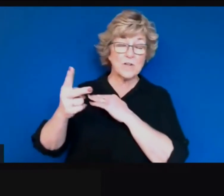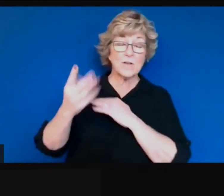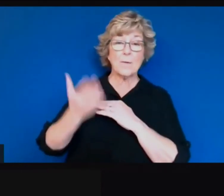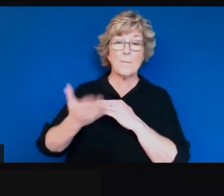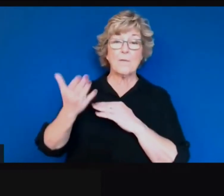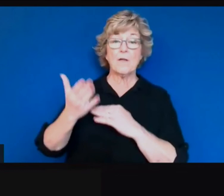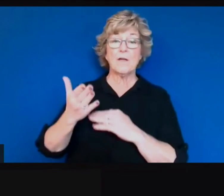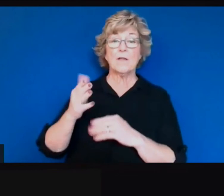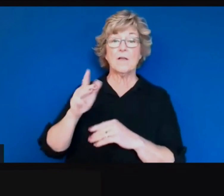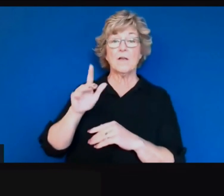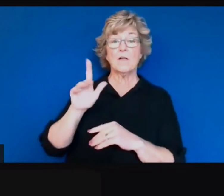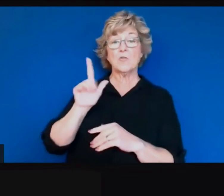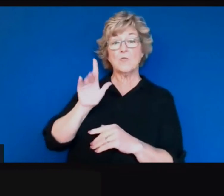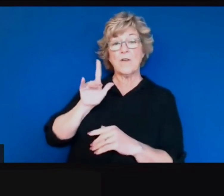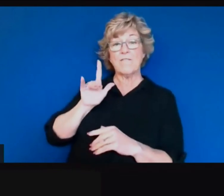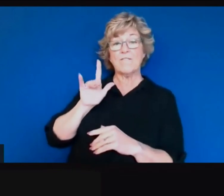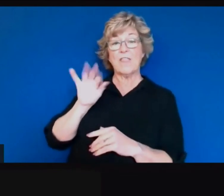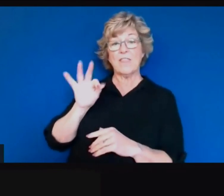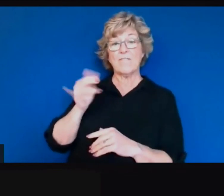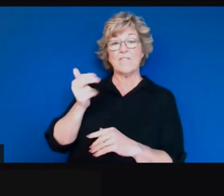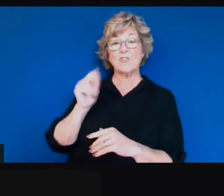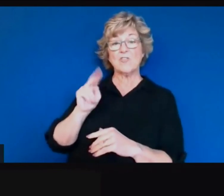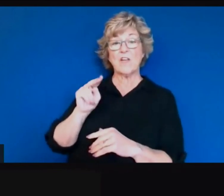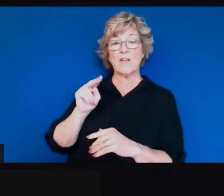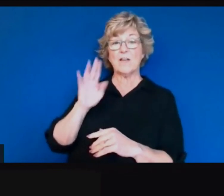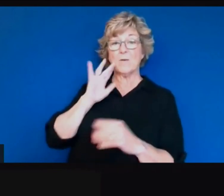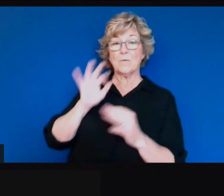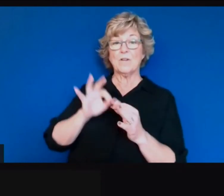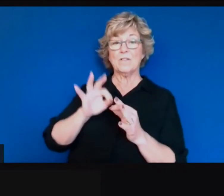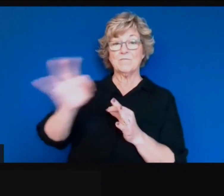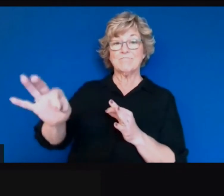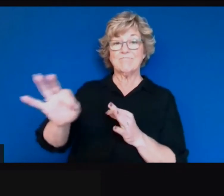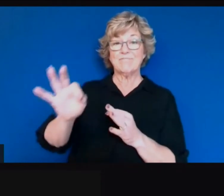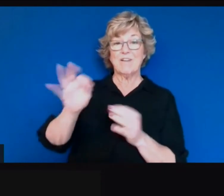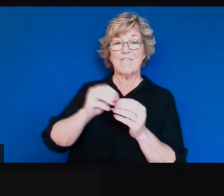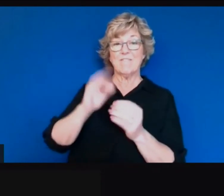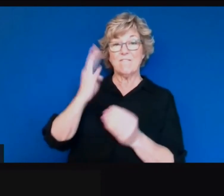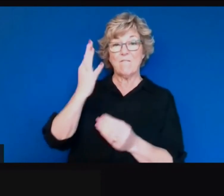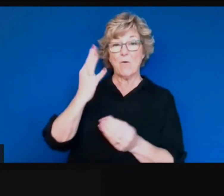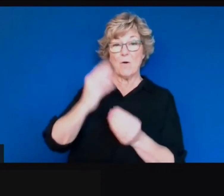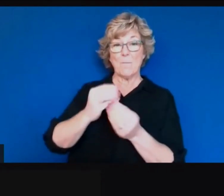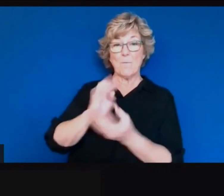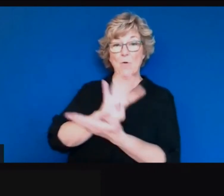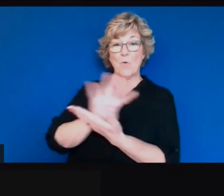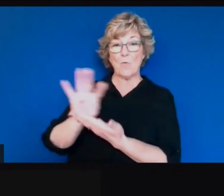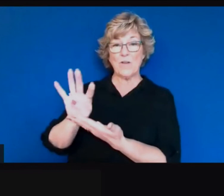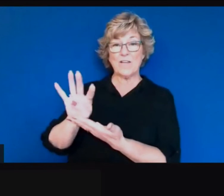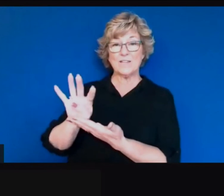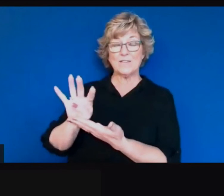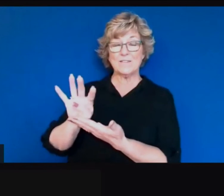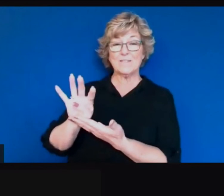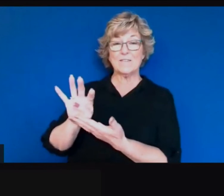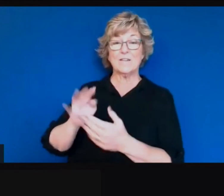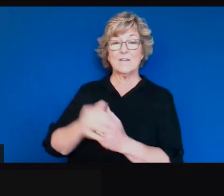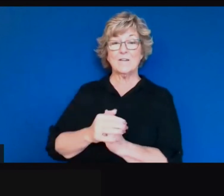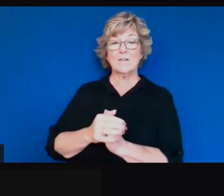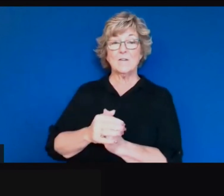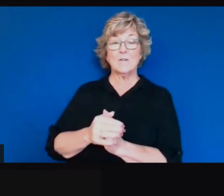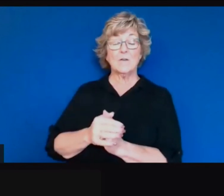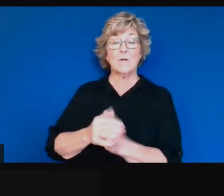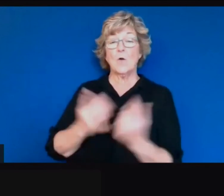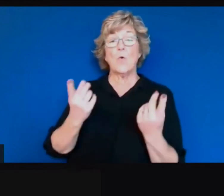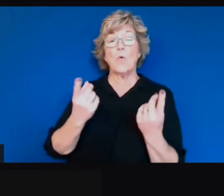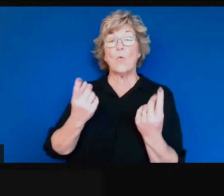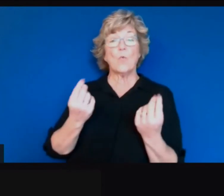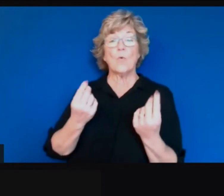the 25th of January. So we have tools, as we have in so many areas, to make these projections. What will we be